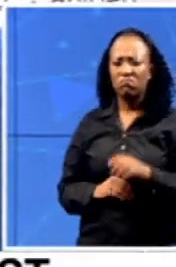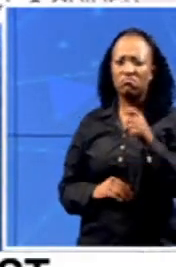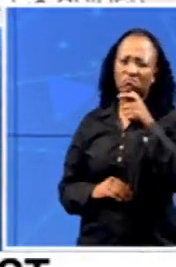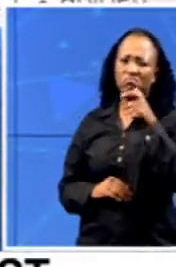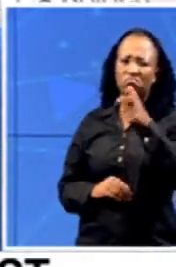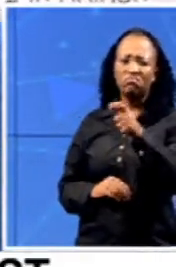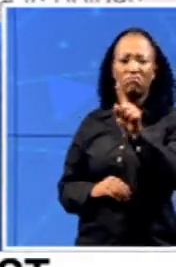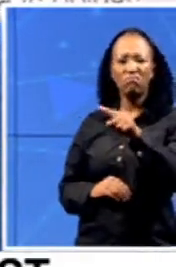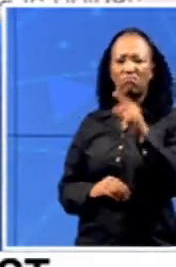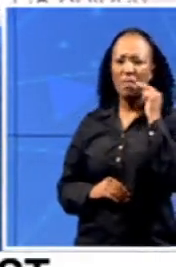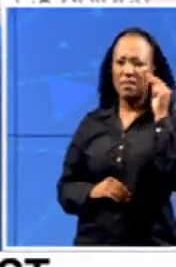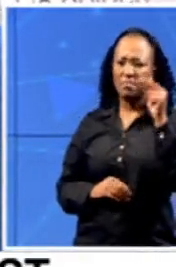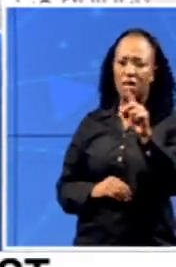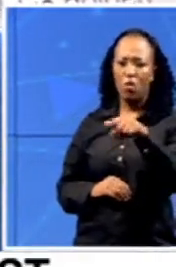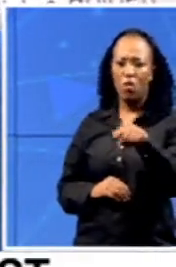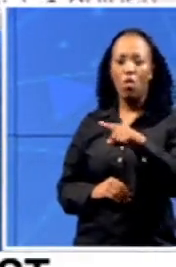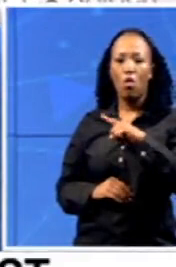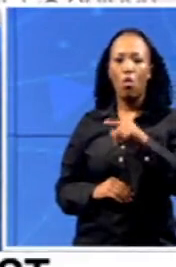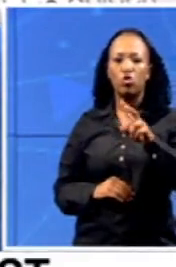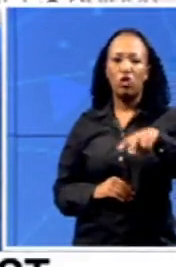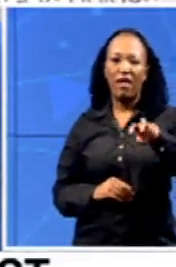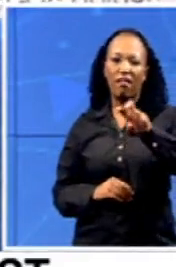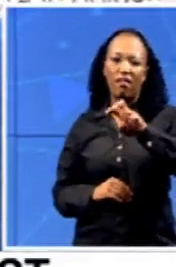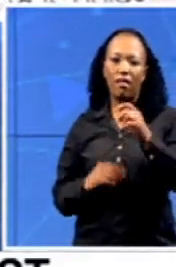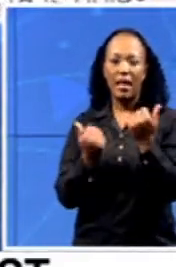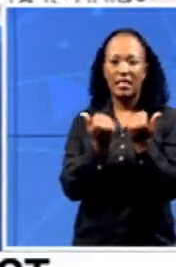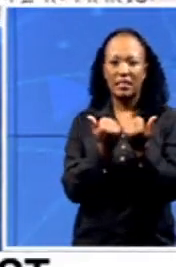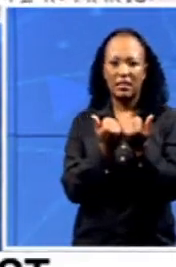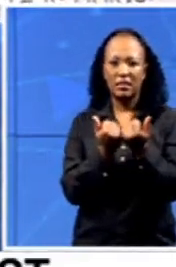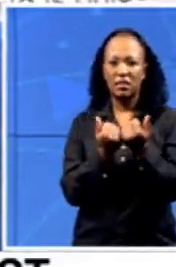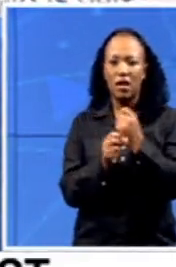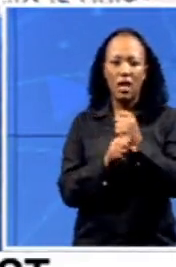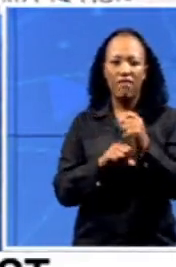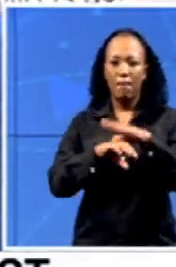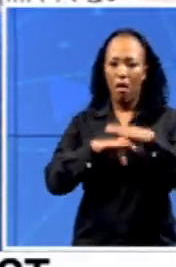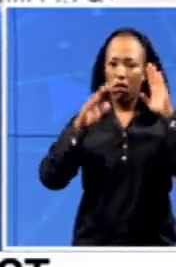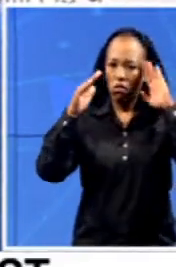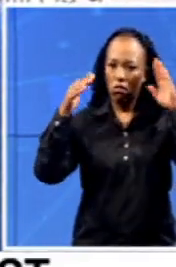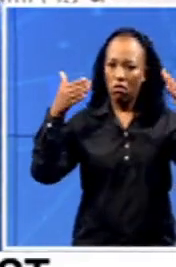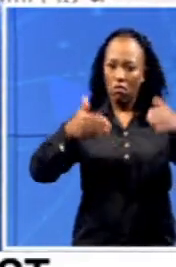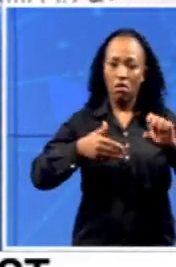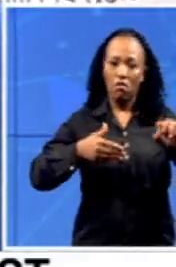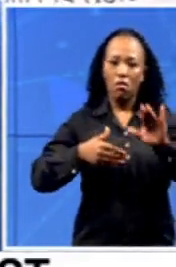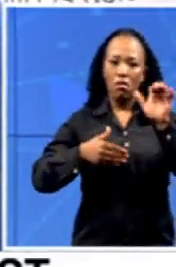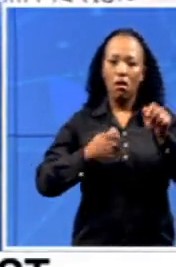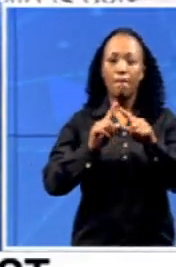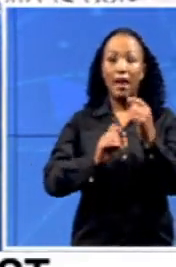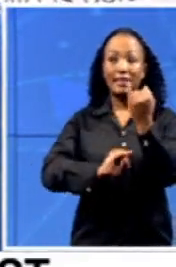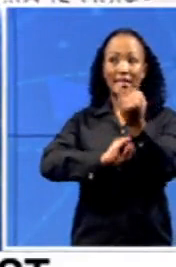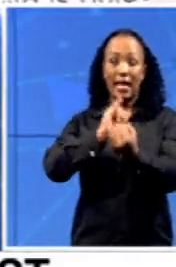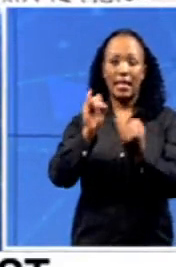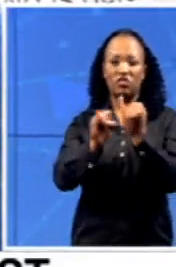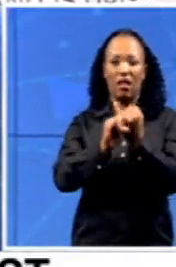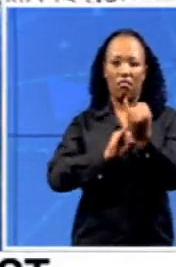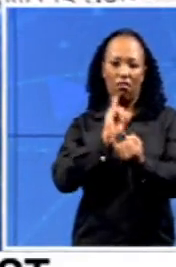it's also very much the travel agents within South Africa never focused on selling South Africa, but more on selling international destinations, because that was their